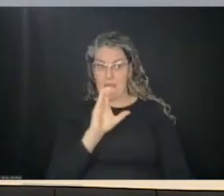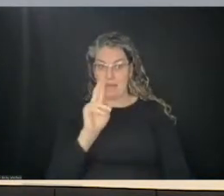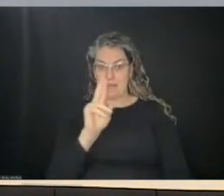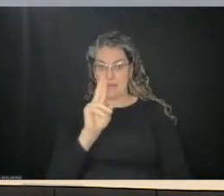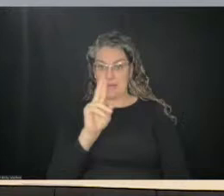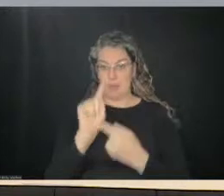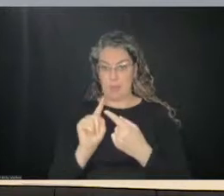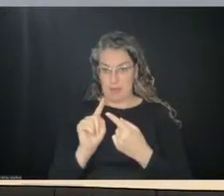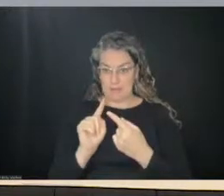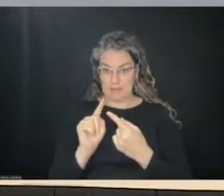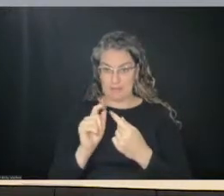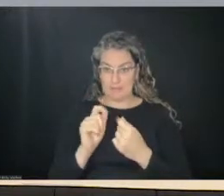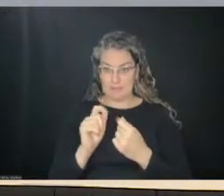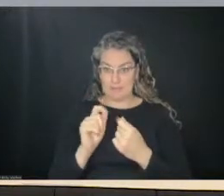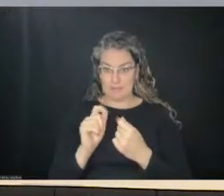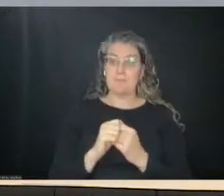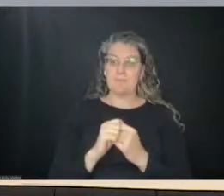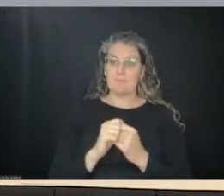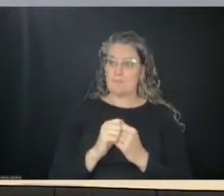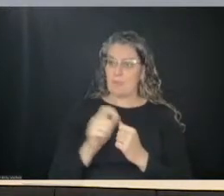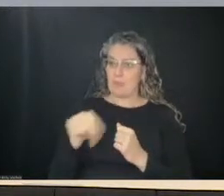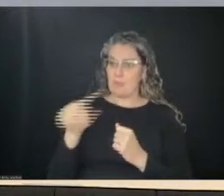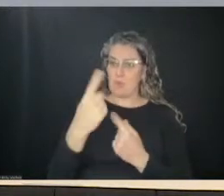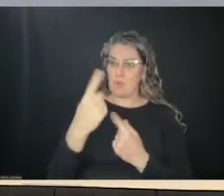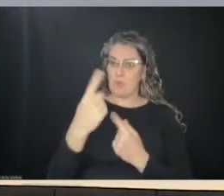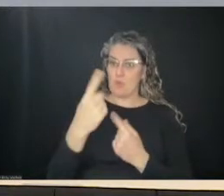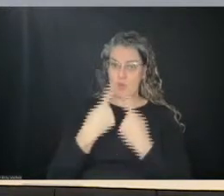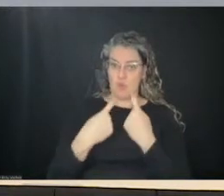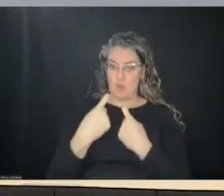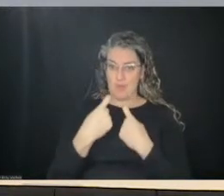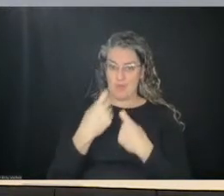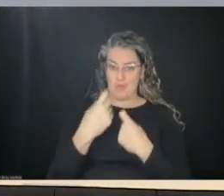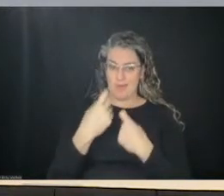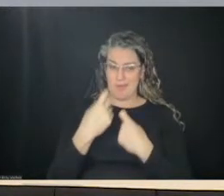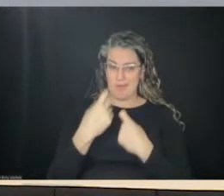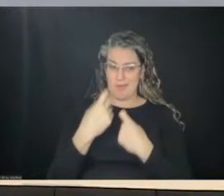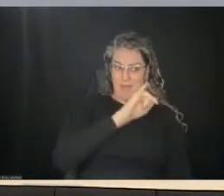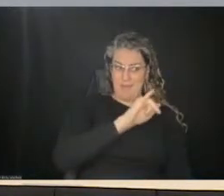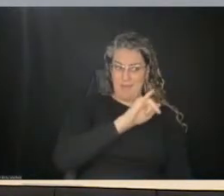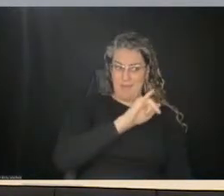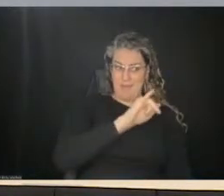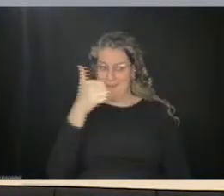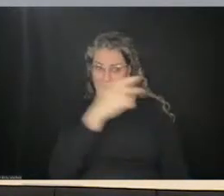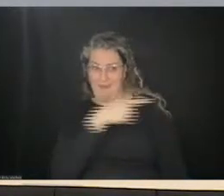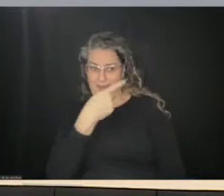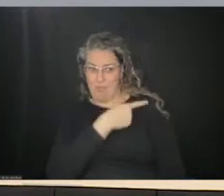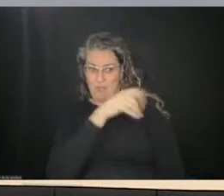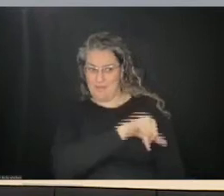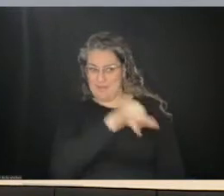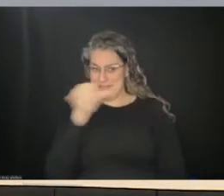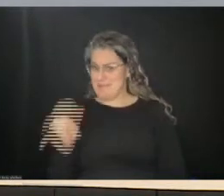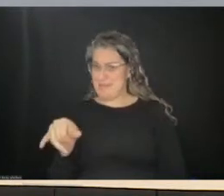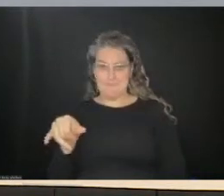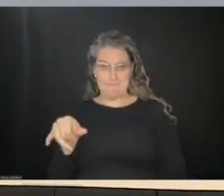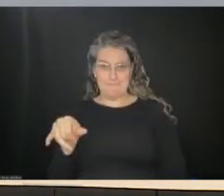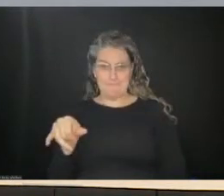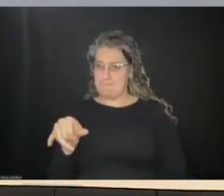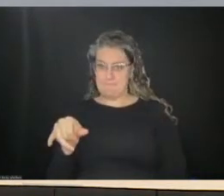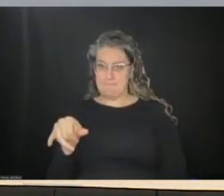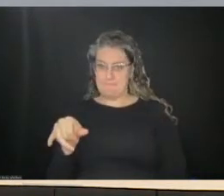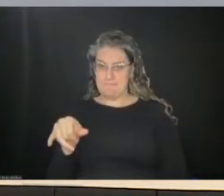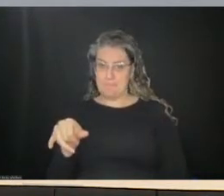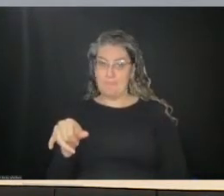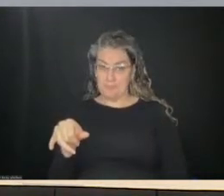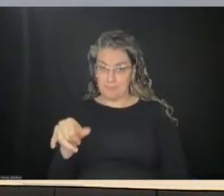from plans in other jurisdictions. Our moving forward plan reflects the focus of our provincial pandemic response from